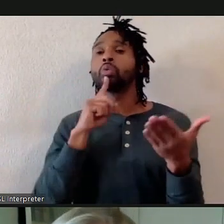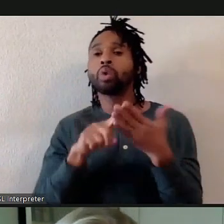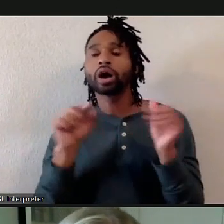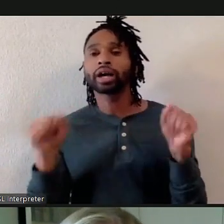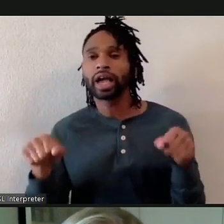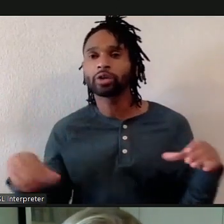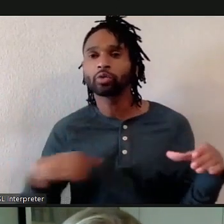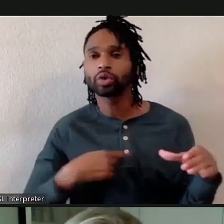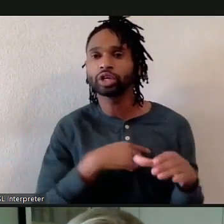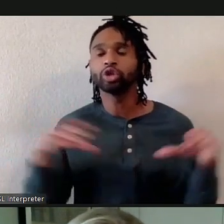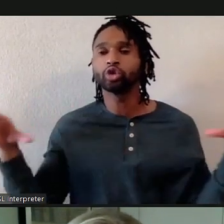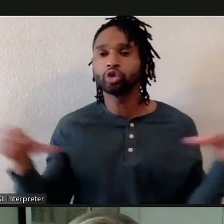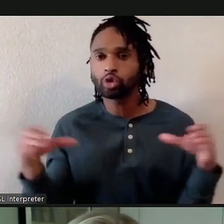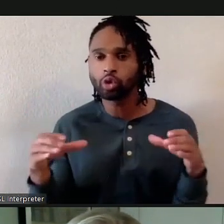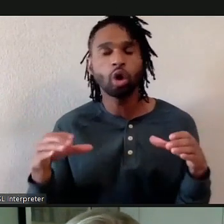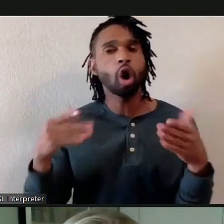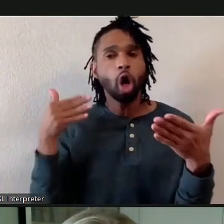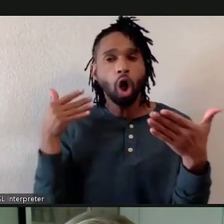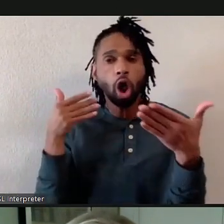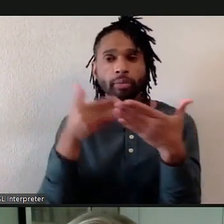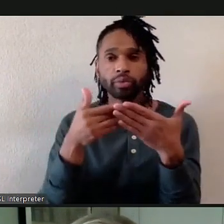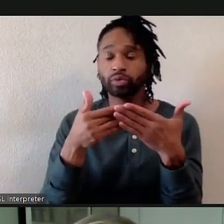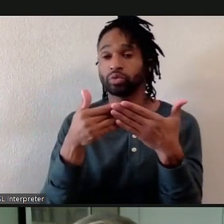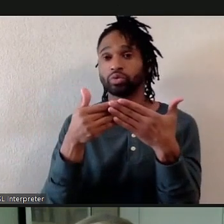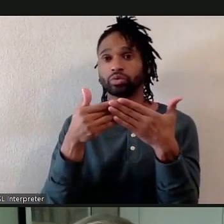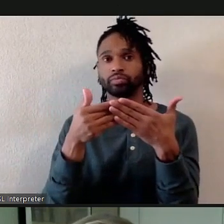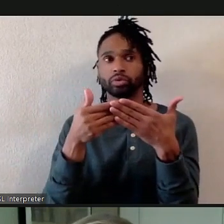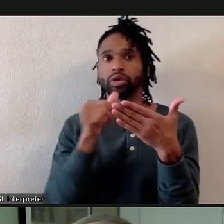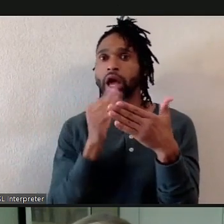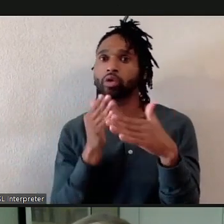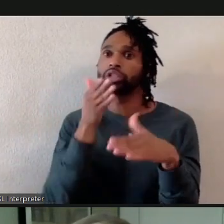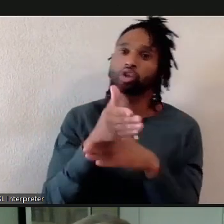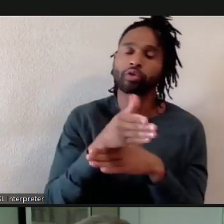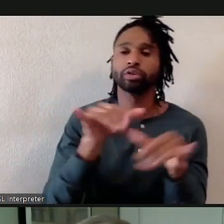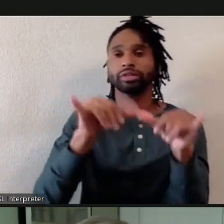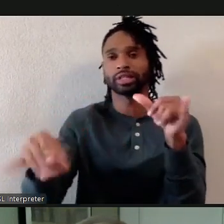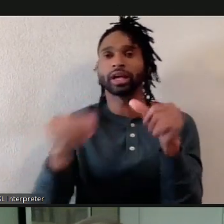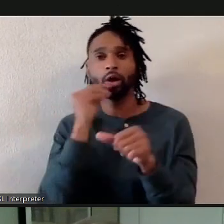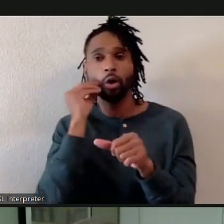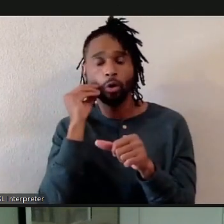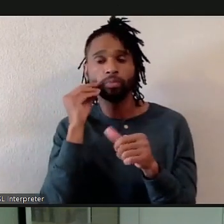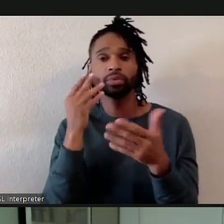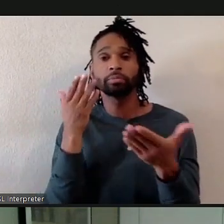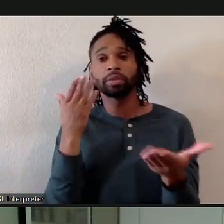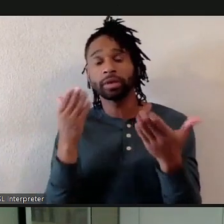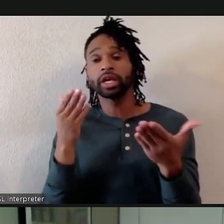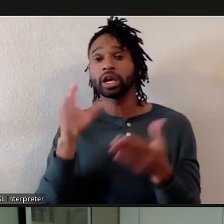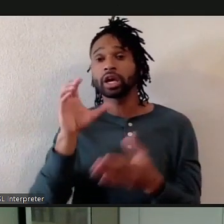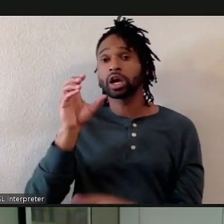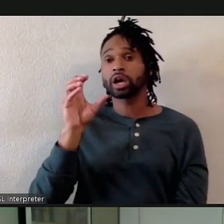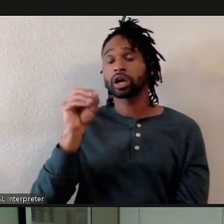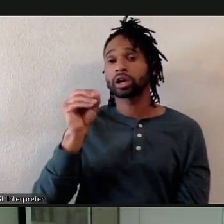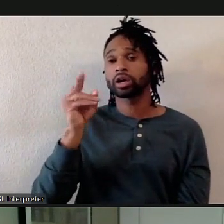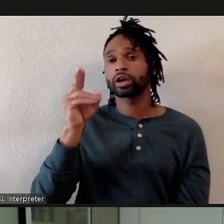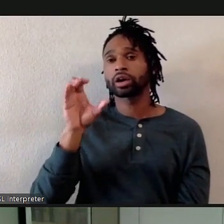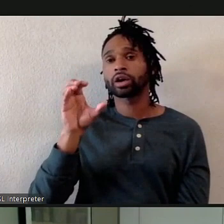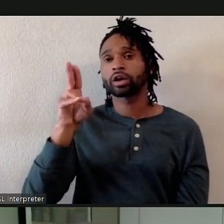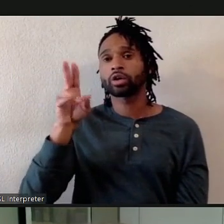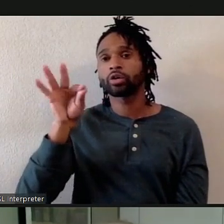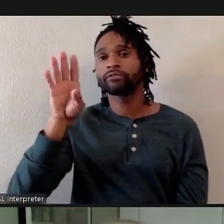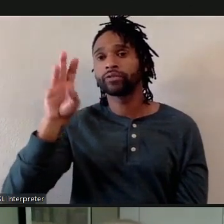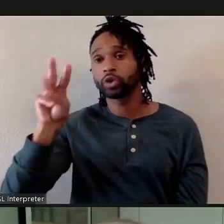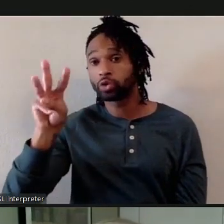but not crossing over into stay at home? Would curfews be something to consider? Would be reducing any